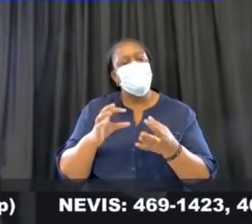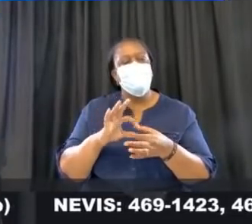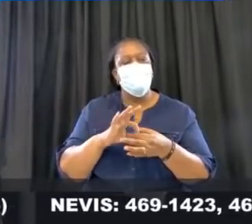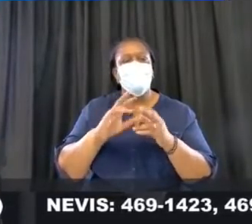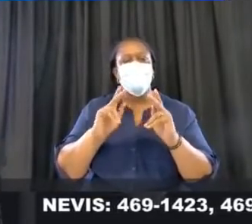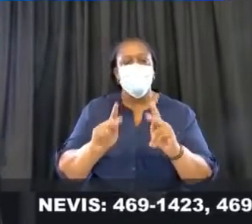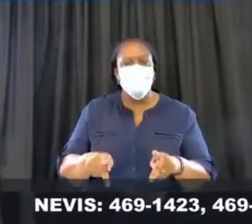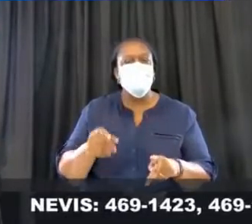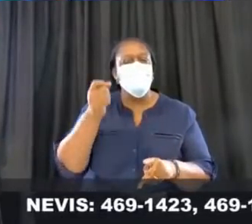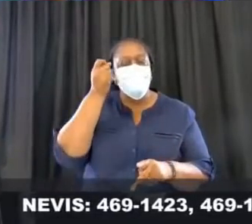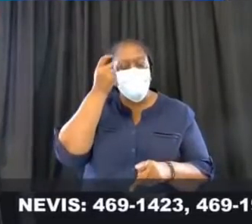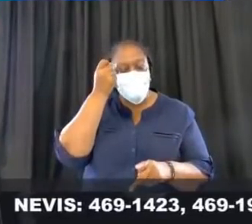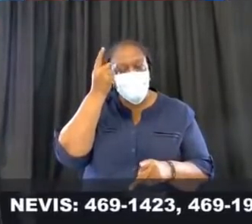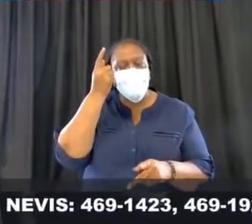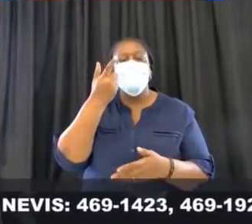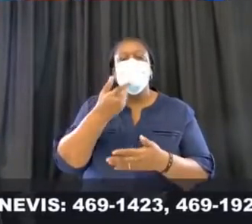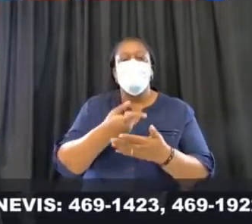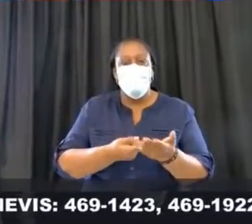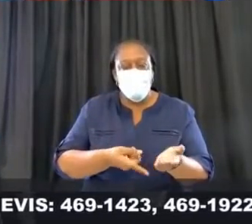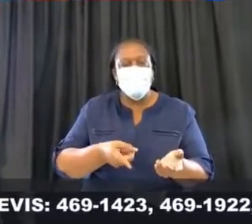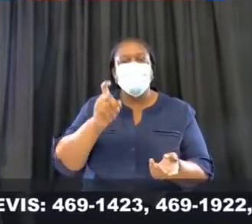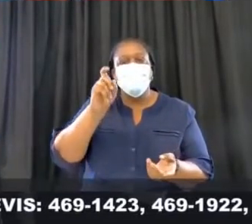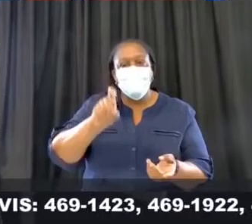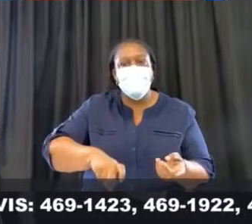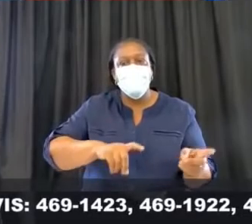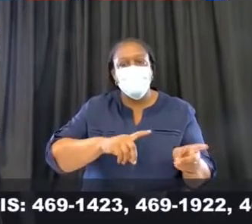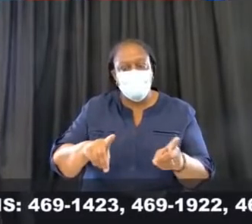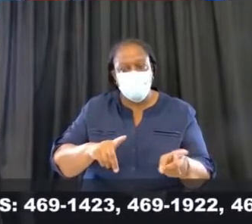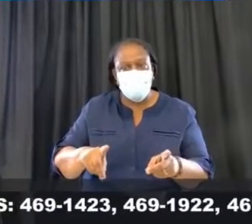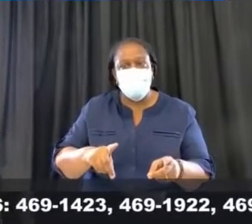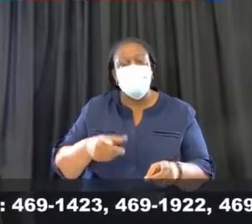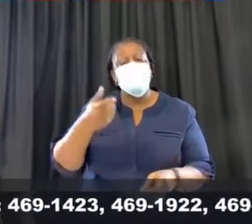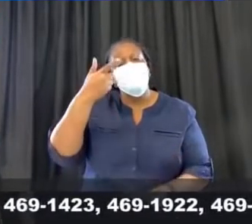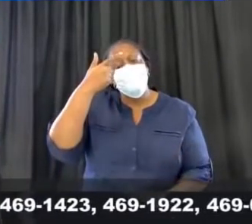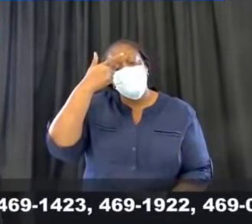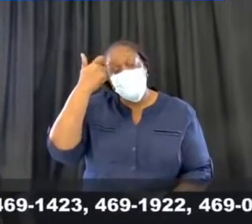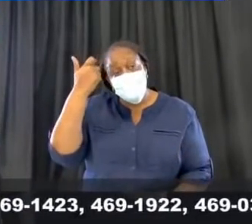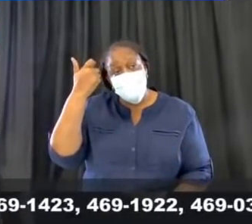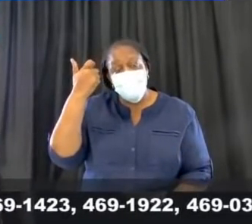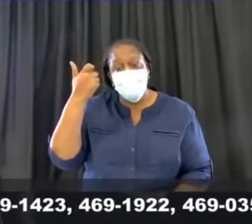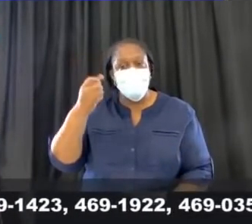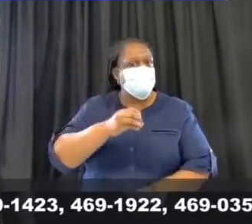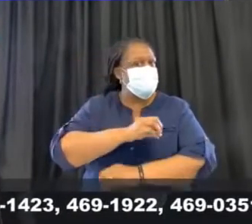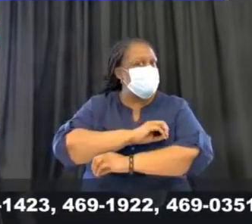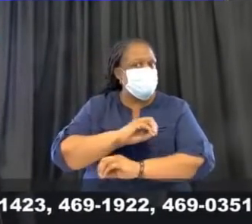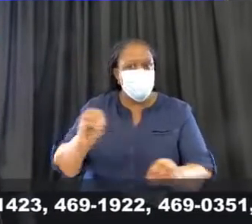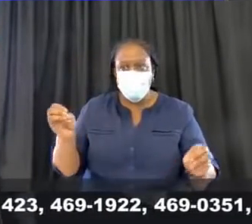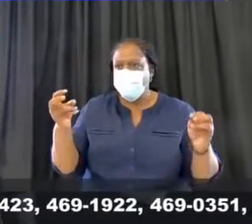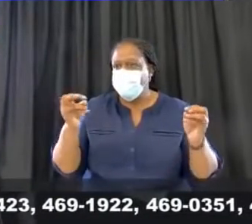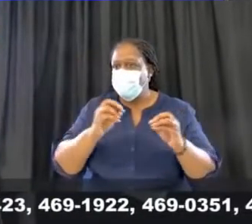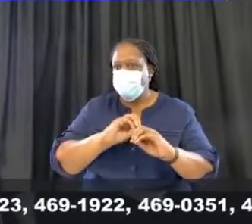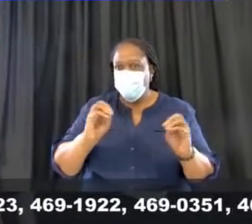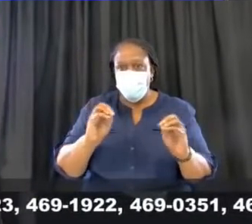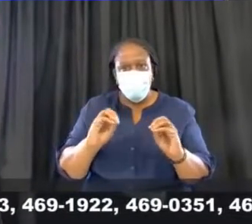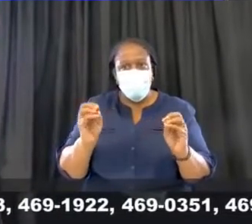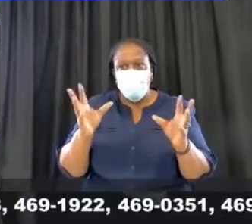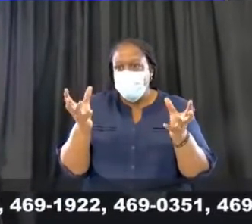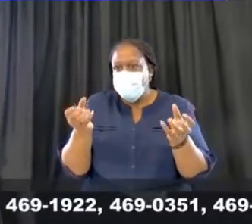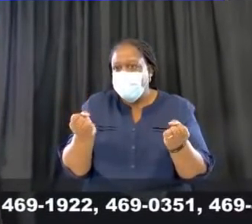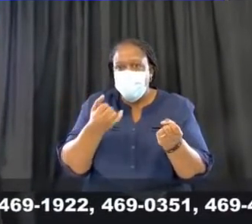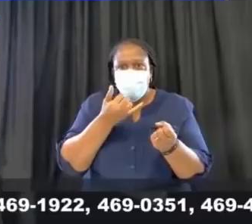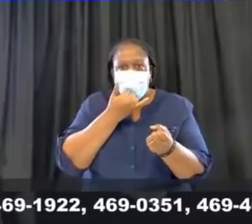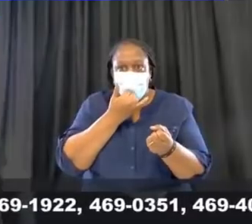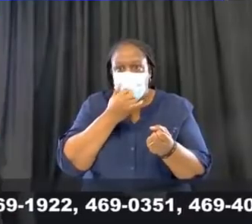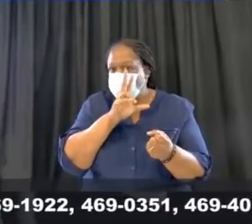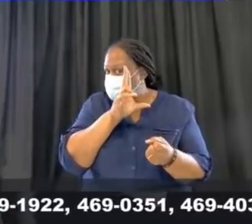do understand what is expected of them, as there is limited or no room for errors. So